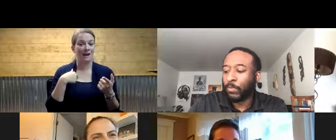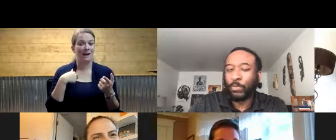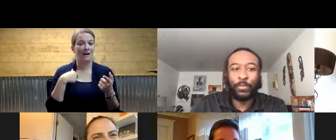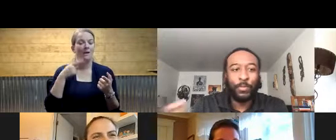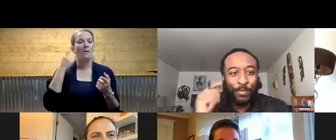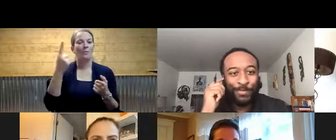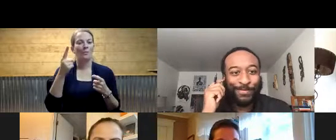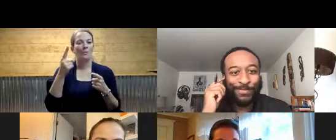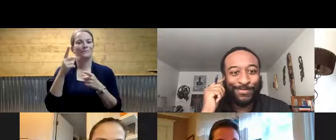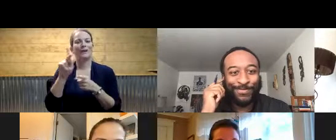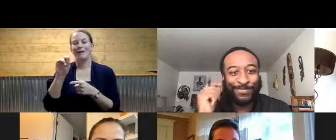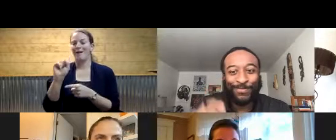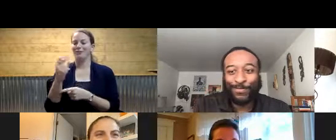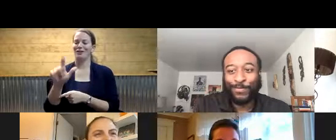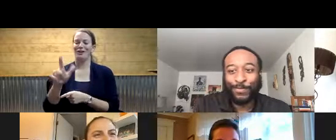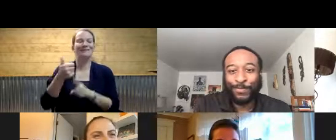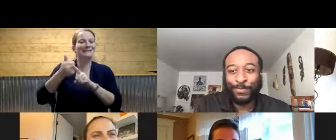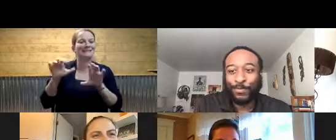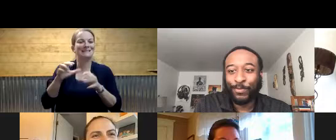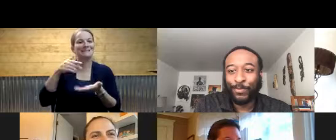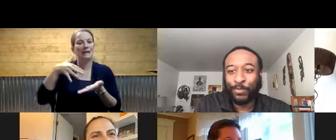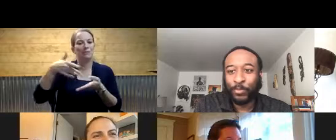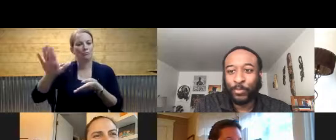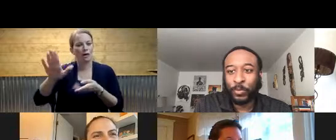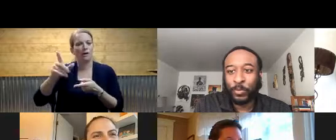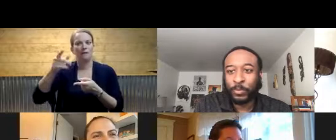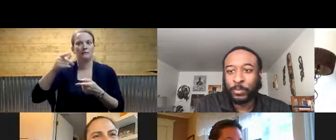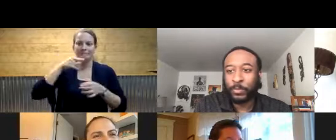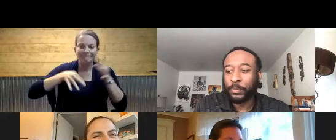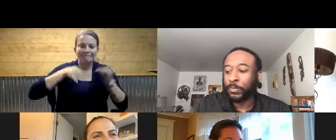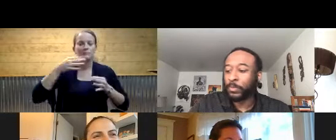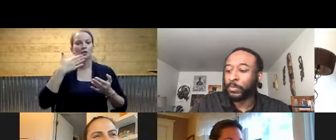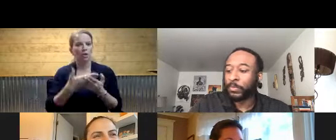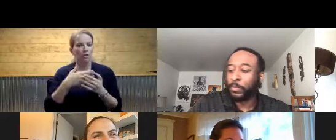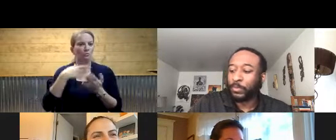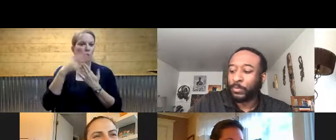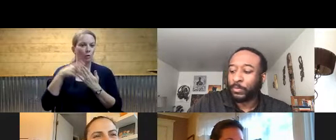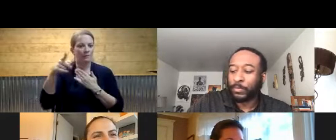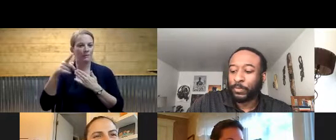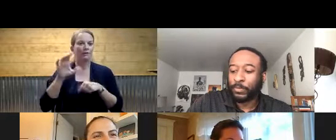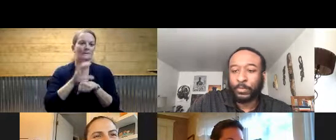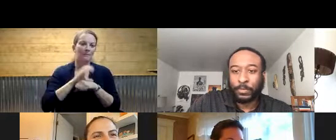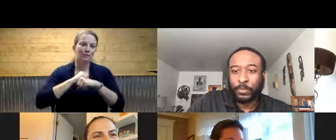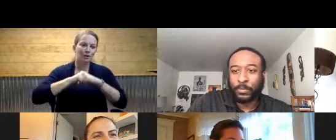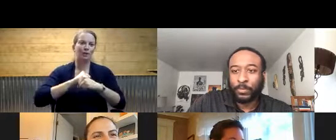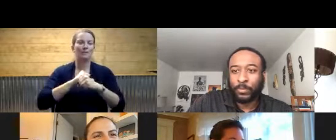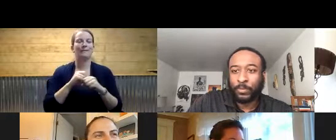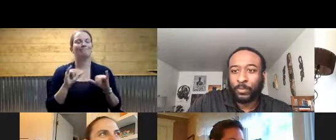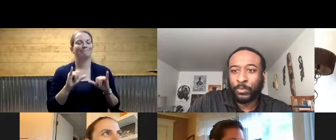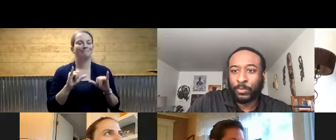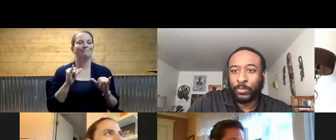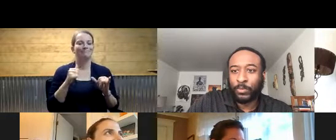over there for cybersecurity. Like their program is amazing, and I was like, you know what, I think I should make a move soon.